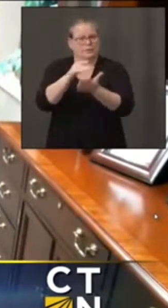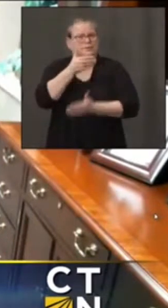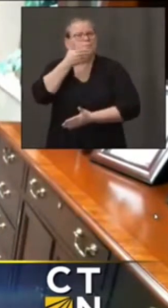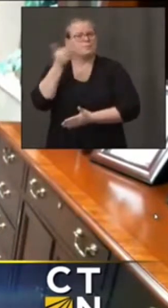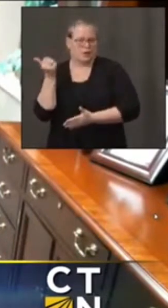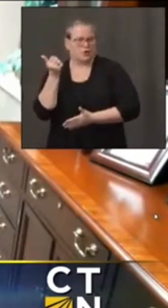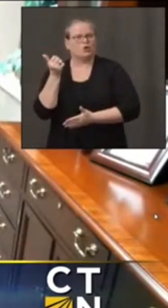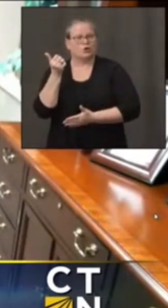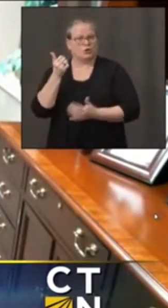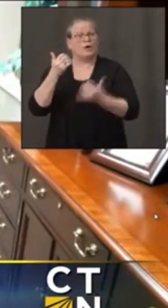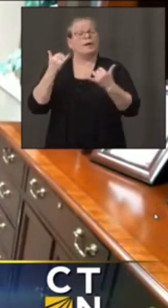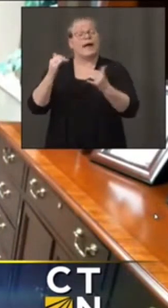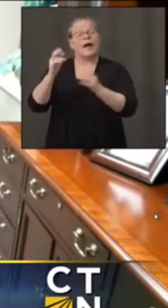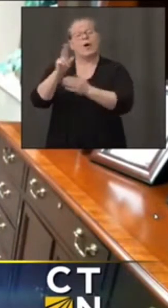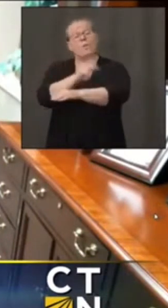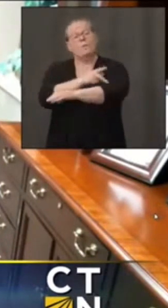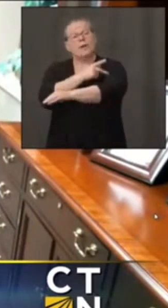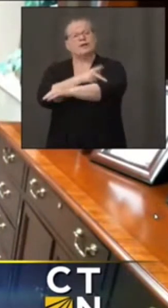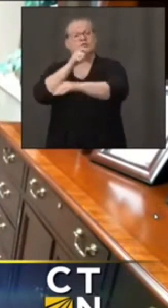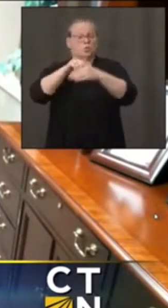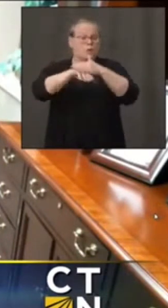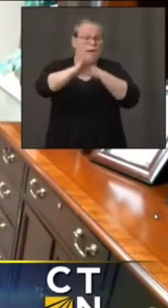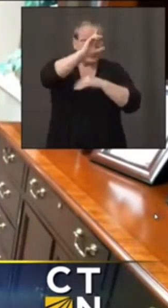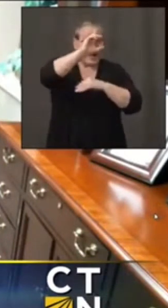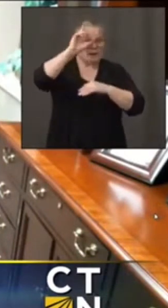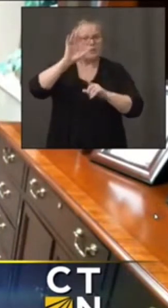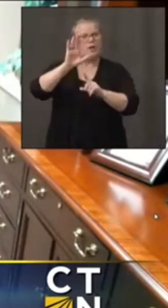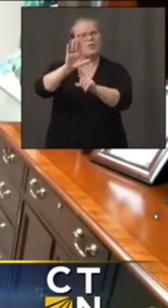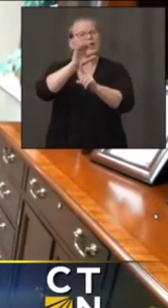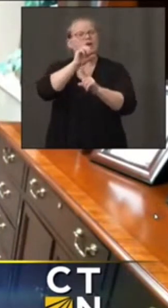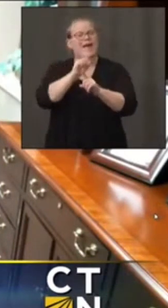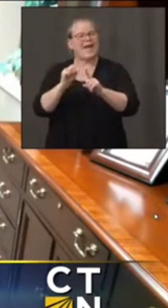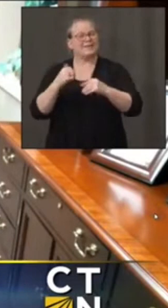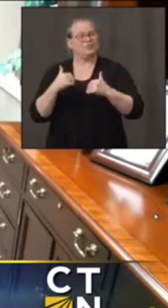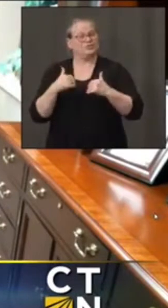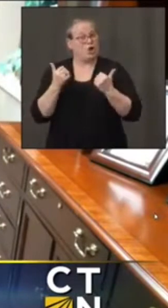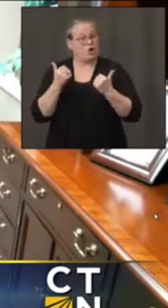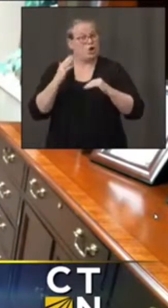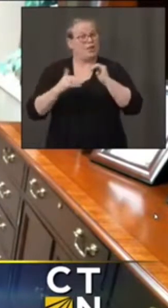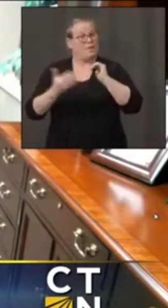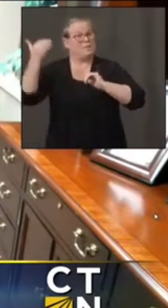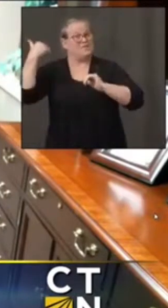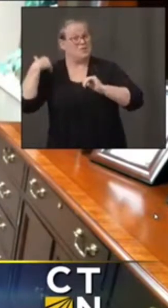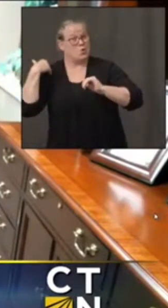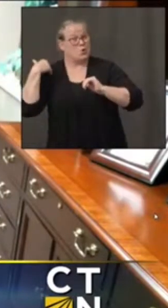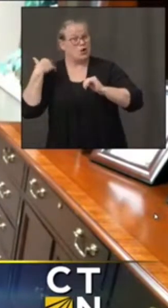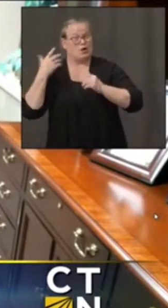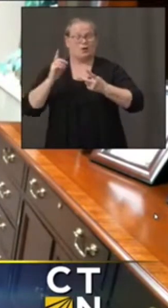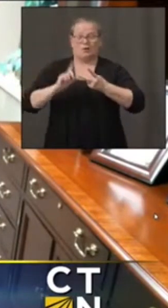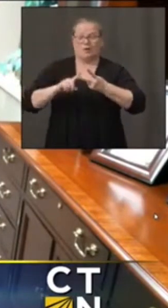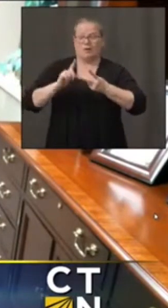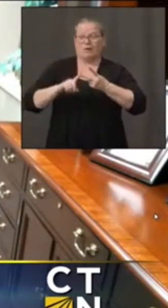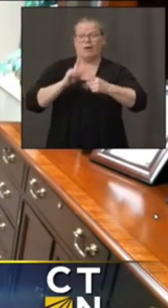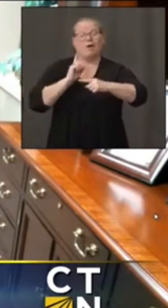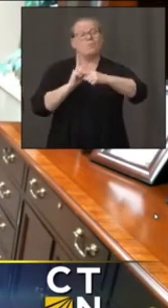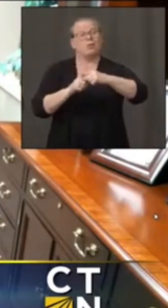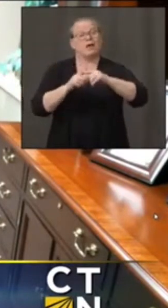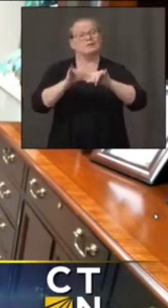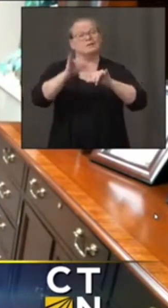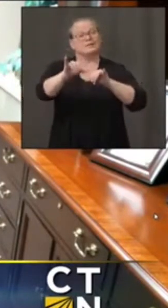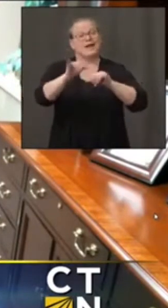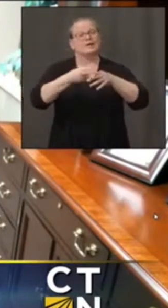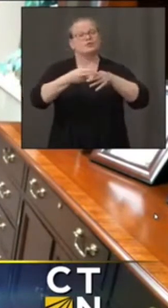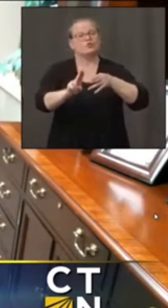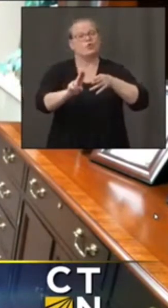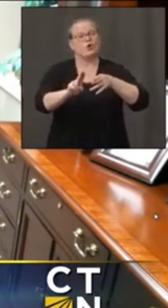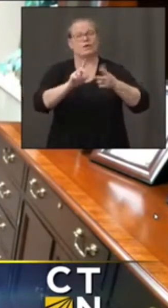measure are a little younger and less likely to stay in as long and ultimately succumb to the illness. I don't want anybody